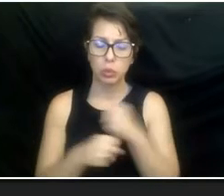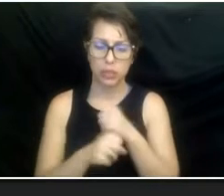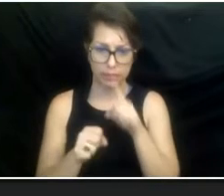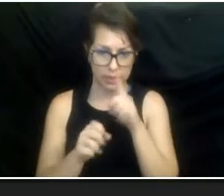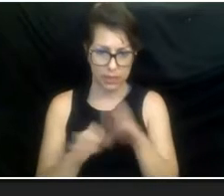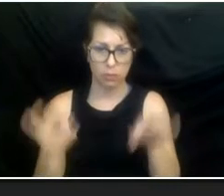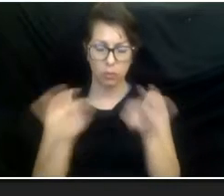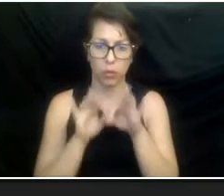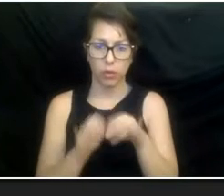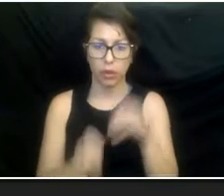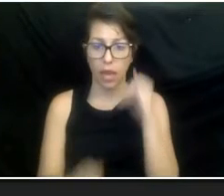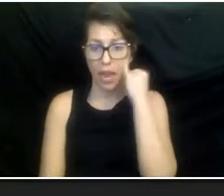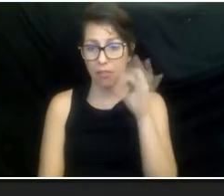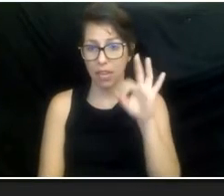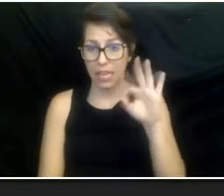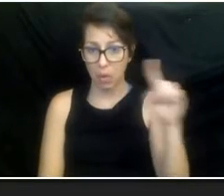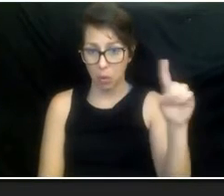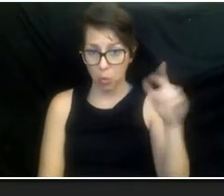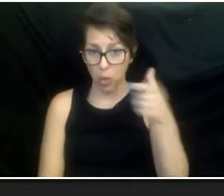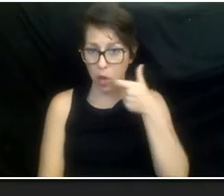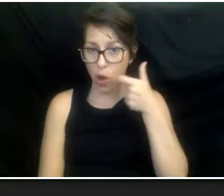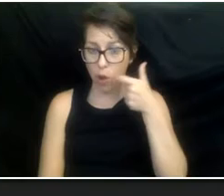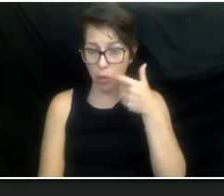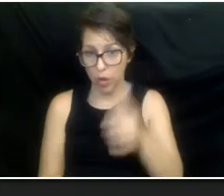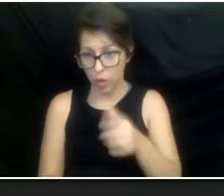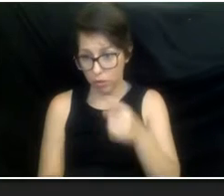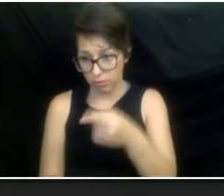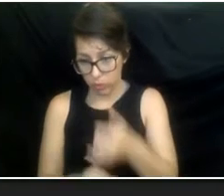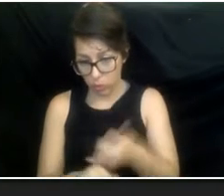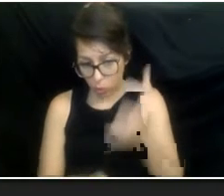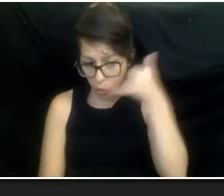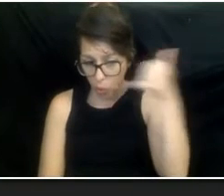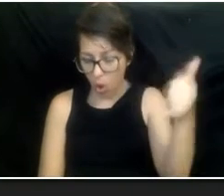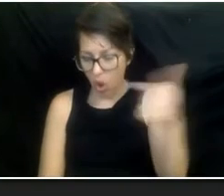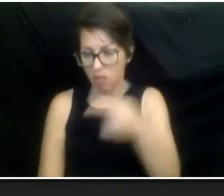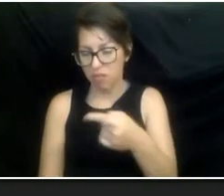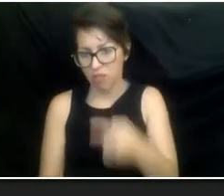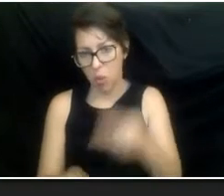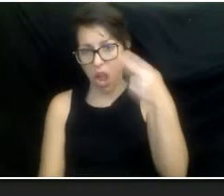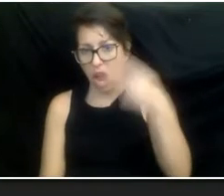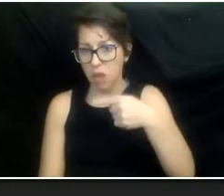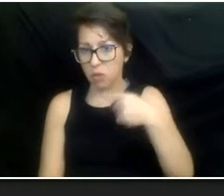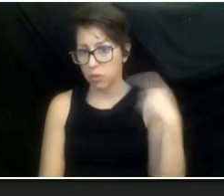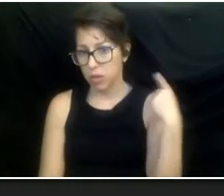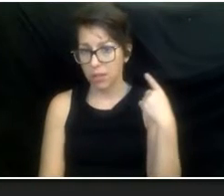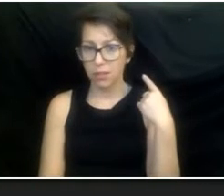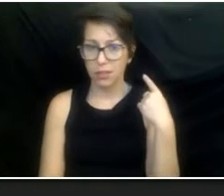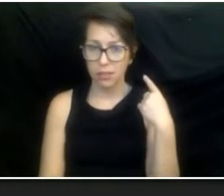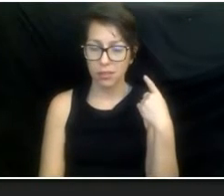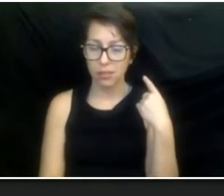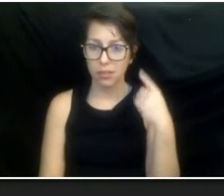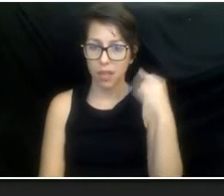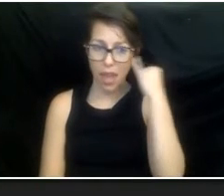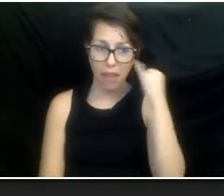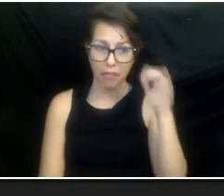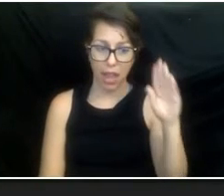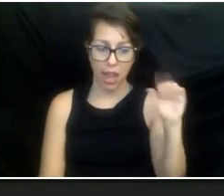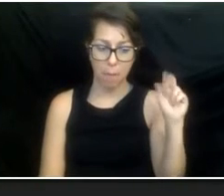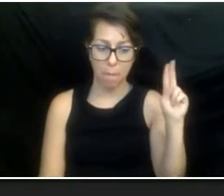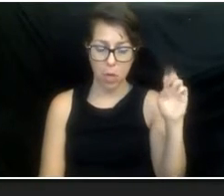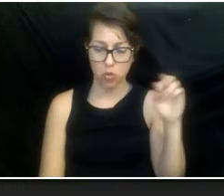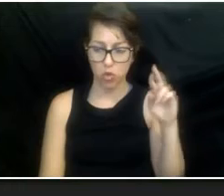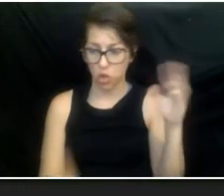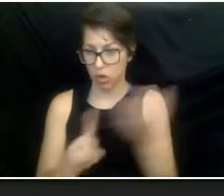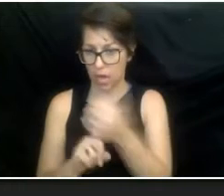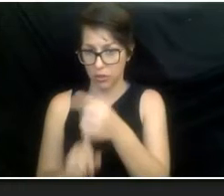that possibility we have seen this being helpful while we were negotiating call with 911 operator on behalf of